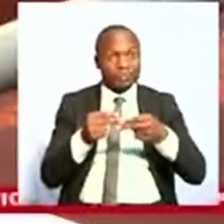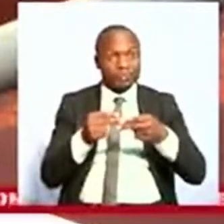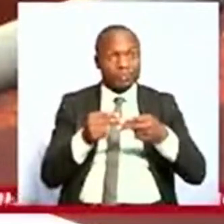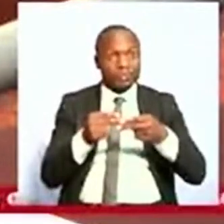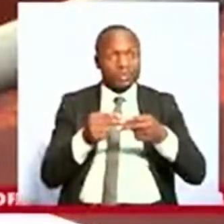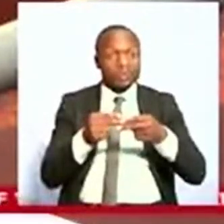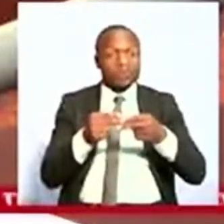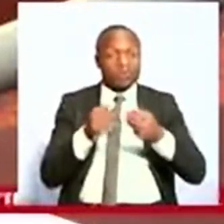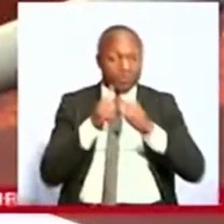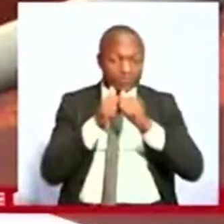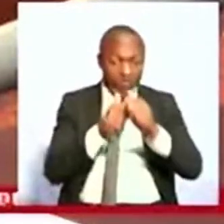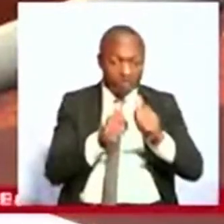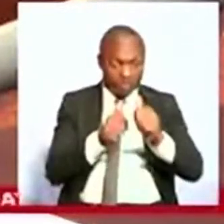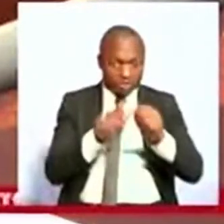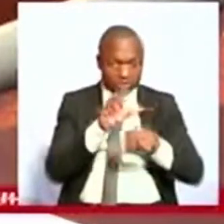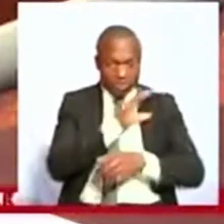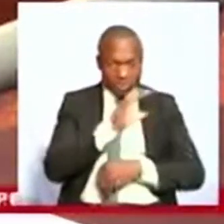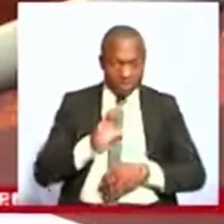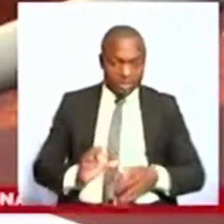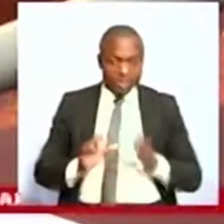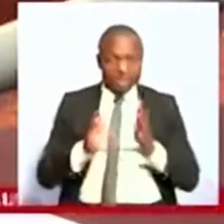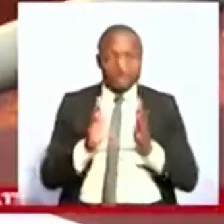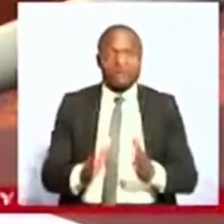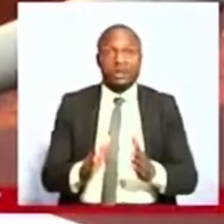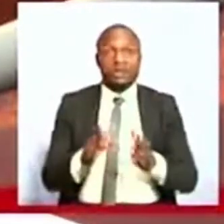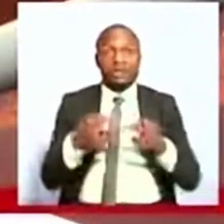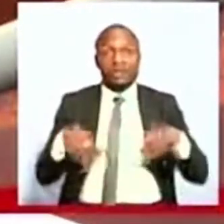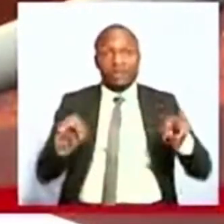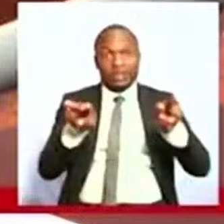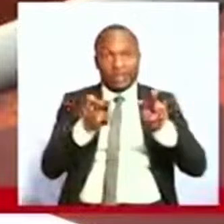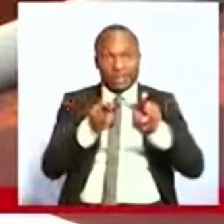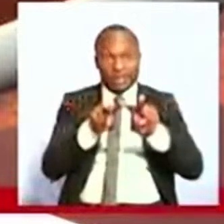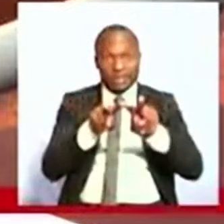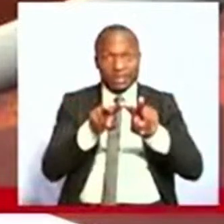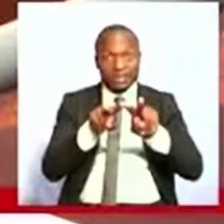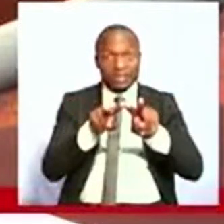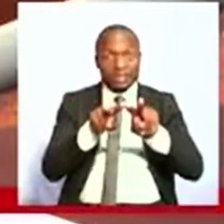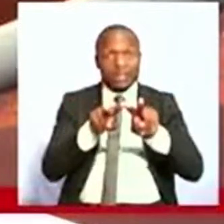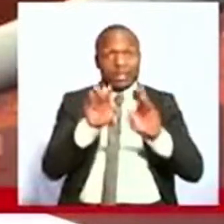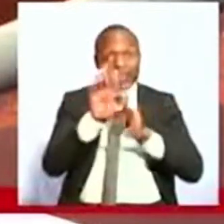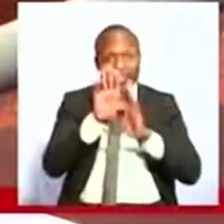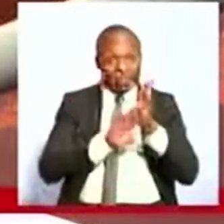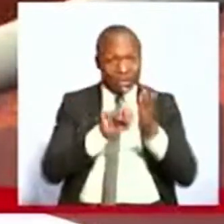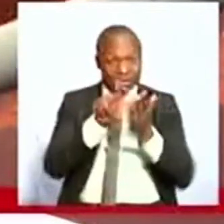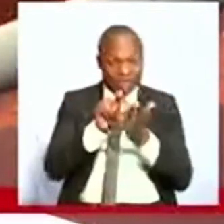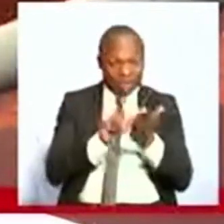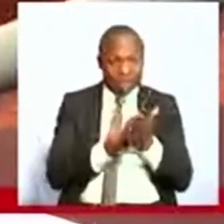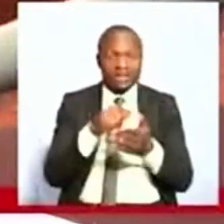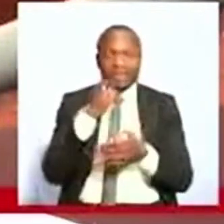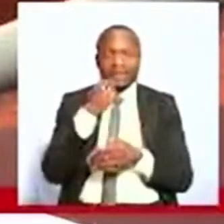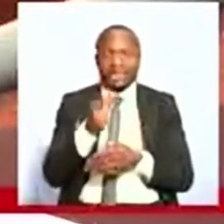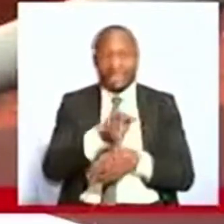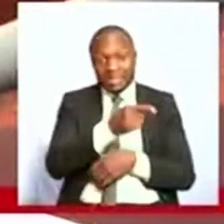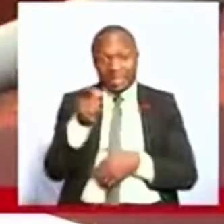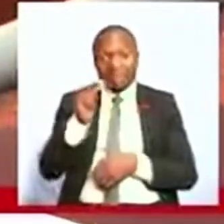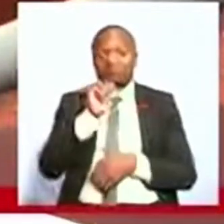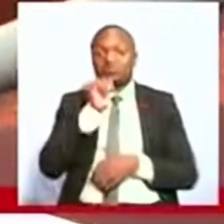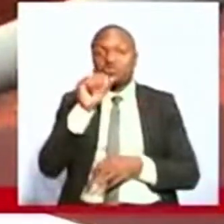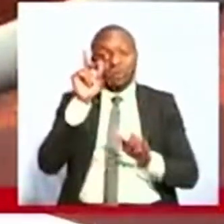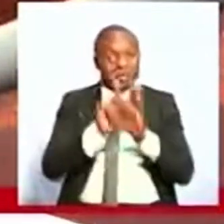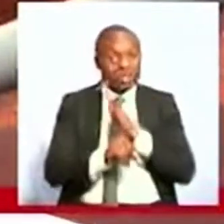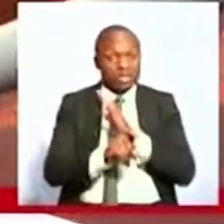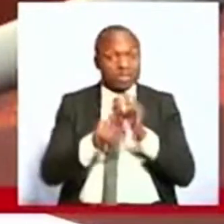Christian values, and our 10 commandments provide that thou shalt not kill. So if we are going by our constitution and what